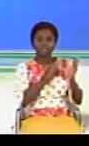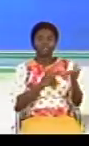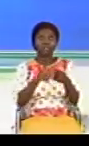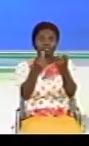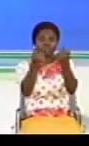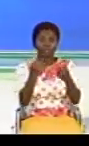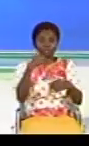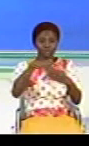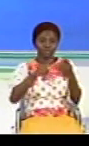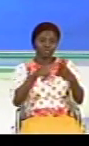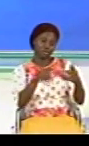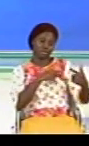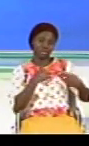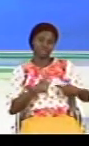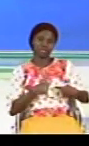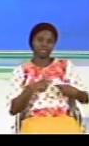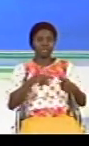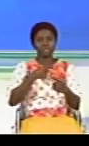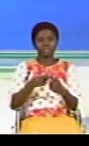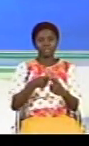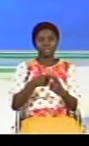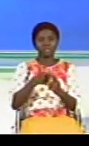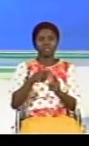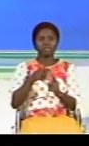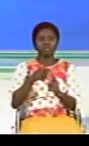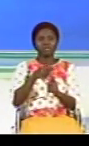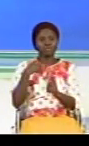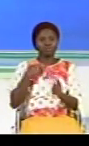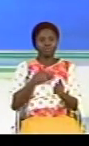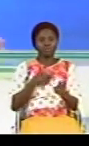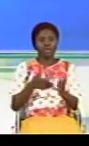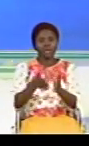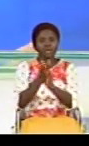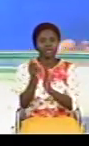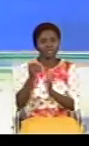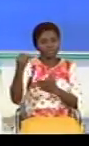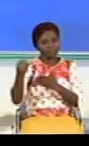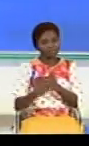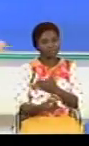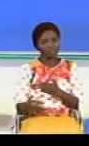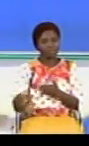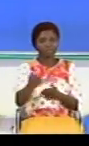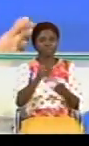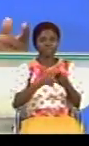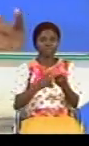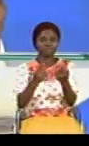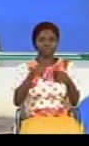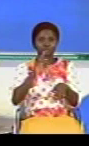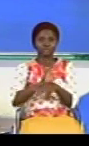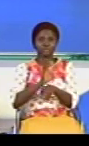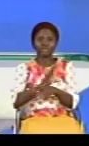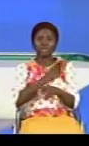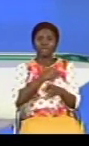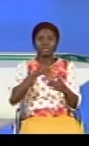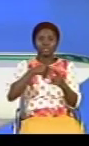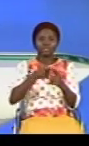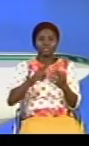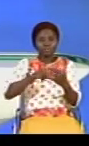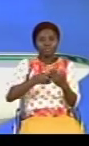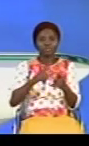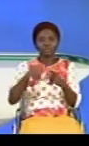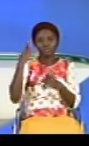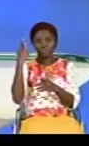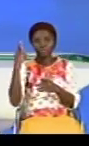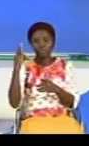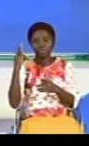them to come to the church. And then they begin to say this and that about the doctrine,